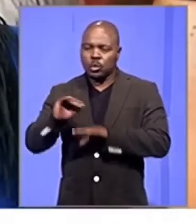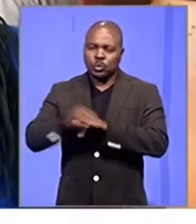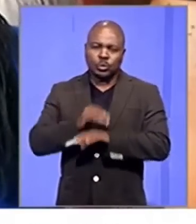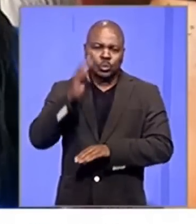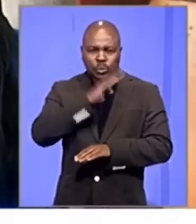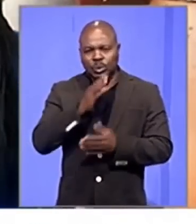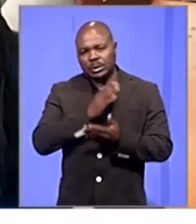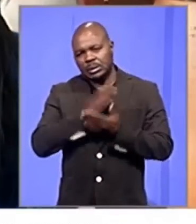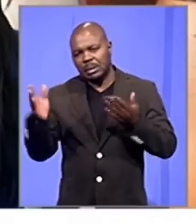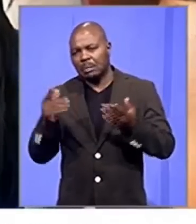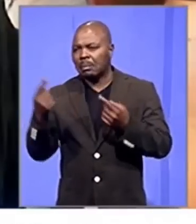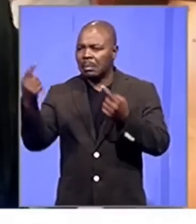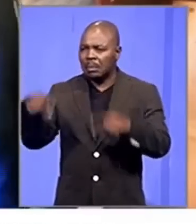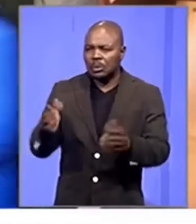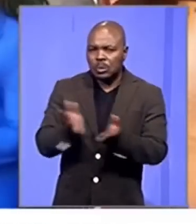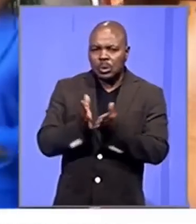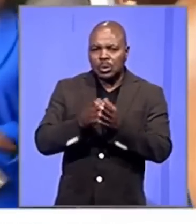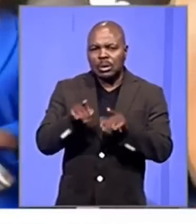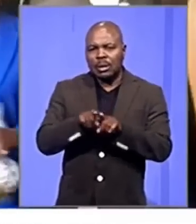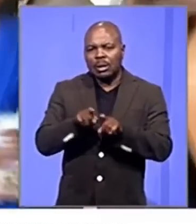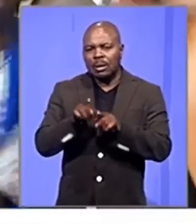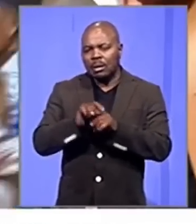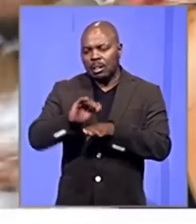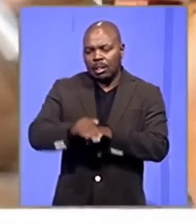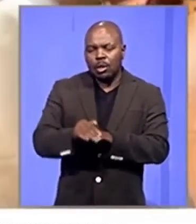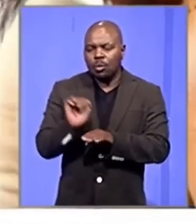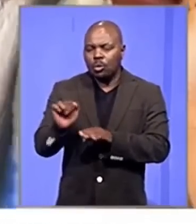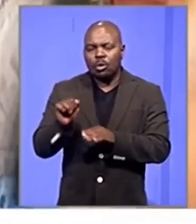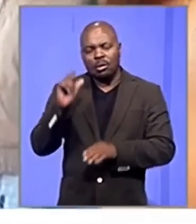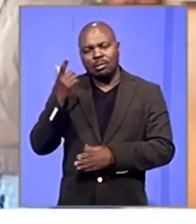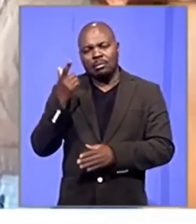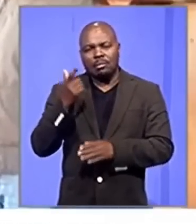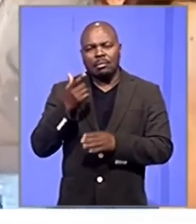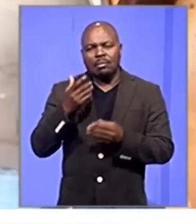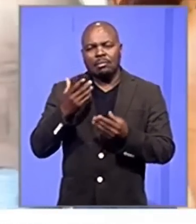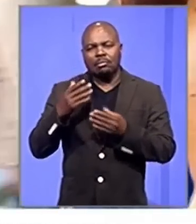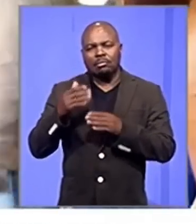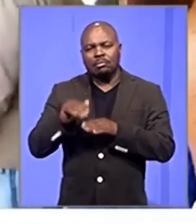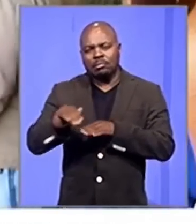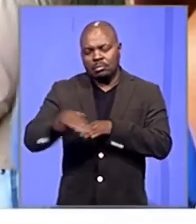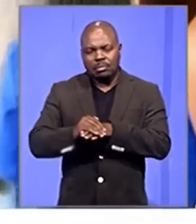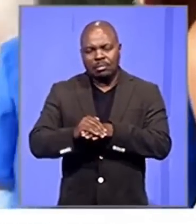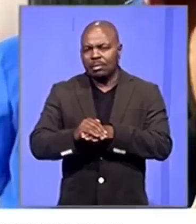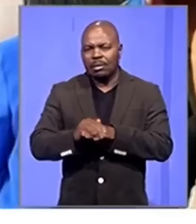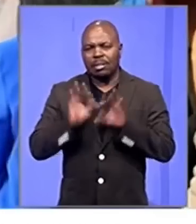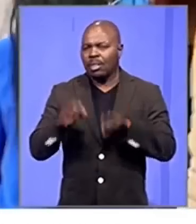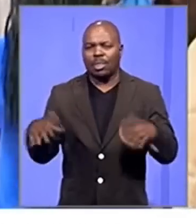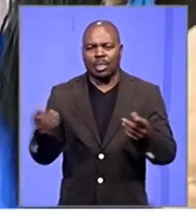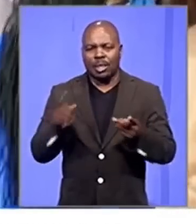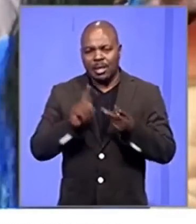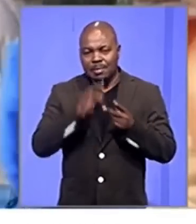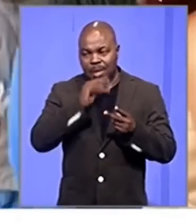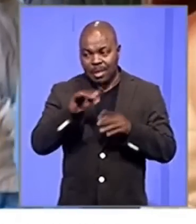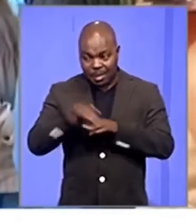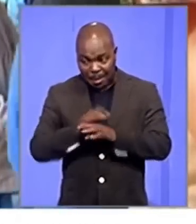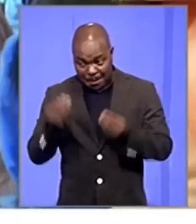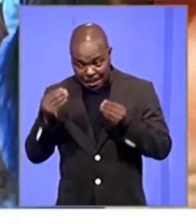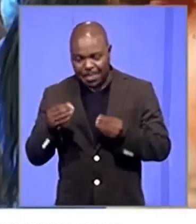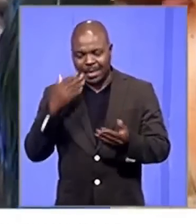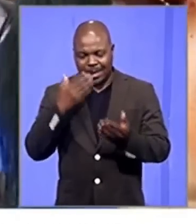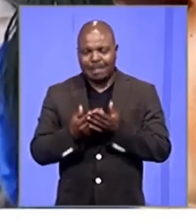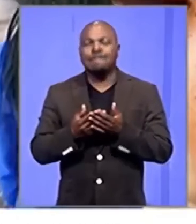le ka ba di bitsang di slipper e bolotse dialo se dira gore bana ba rate sekolo ba